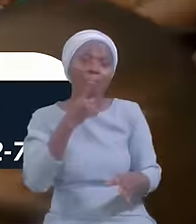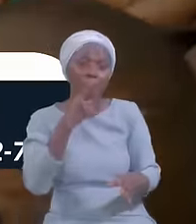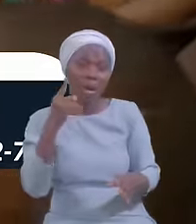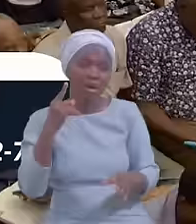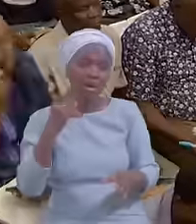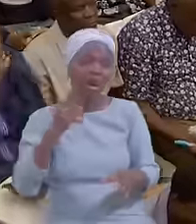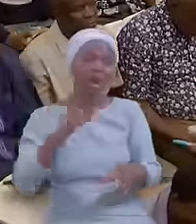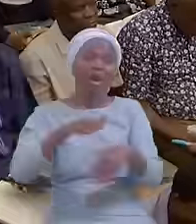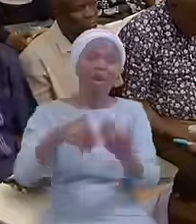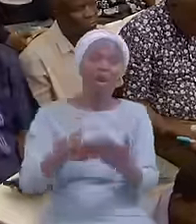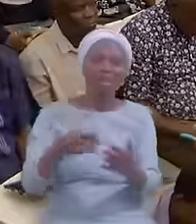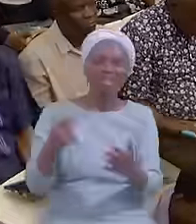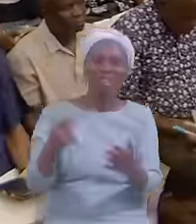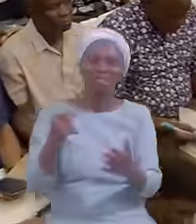the